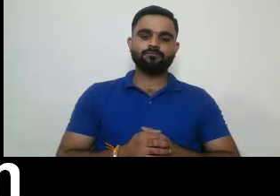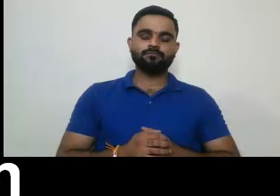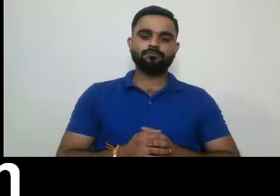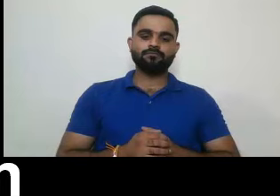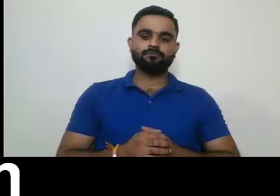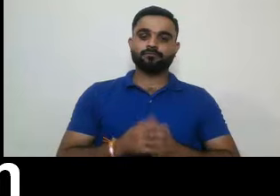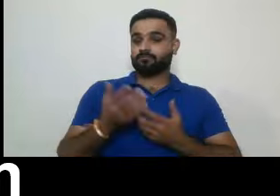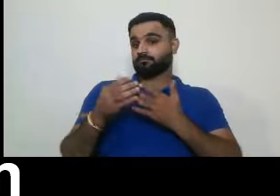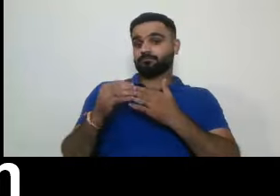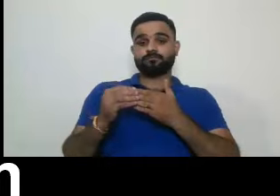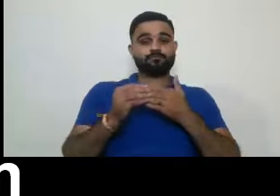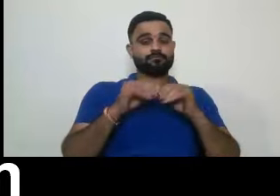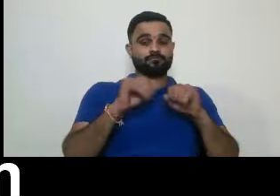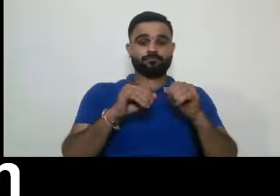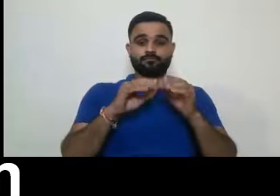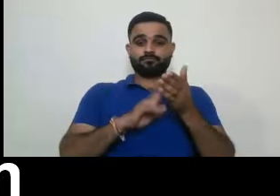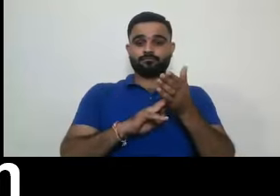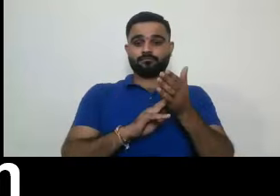Yeah, you can go ahead, Mahua.